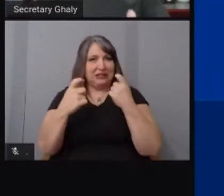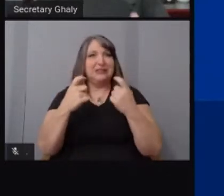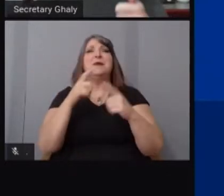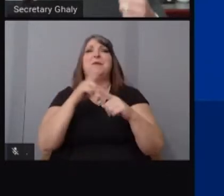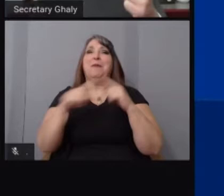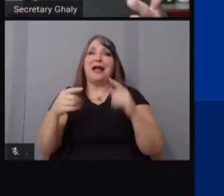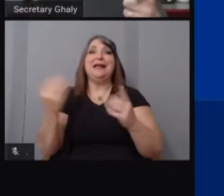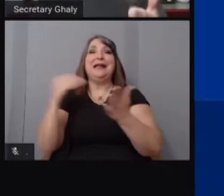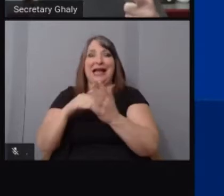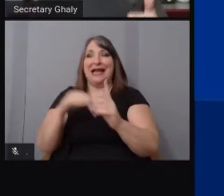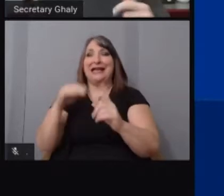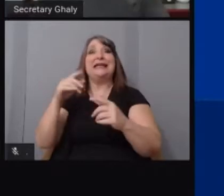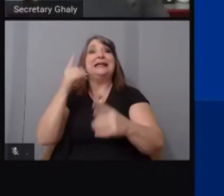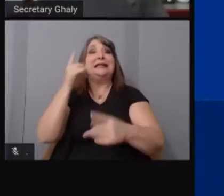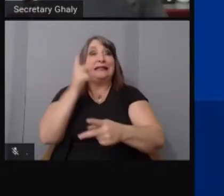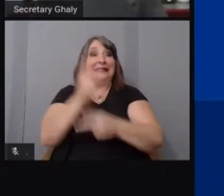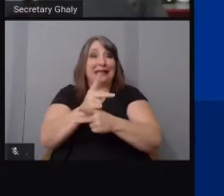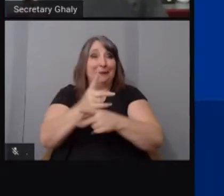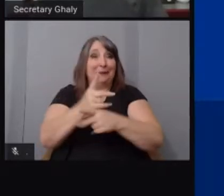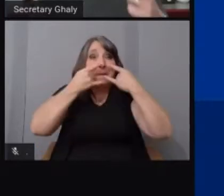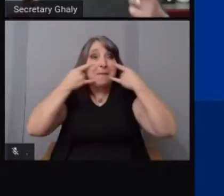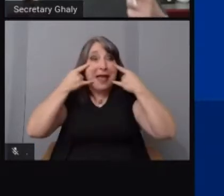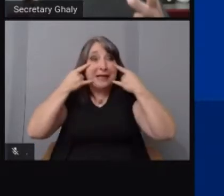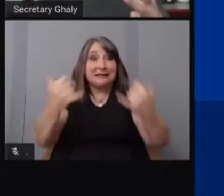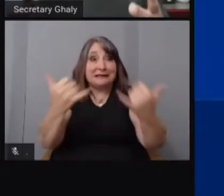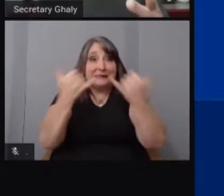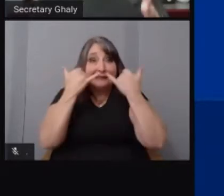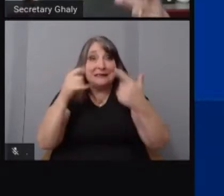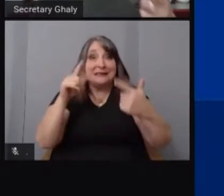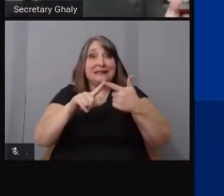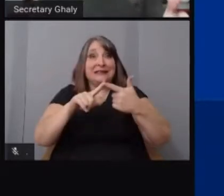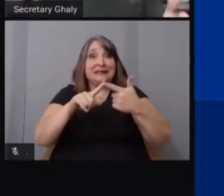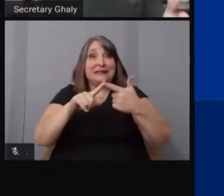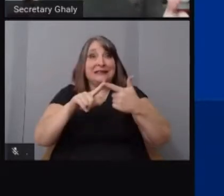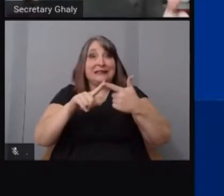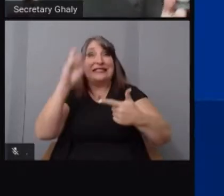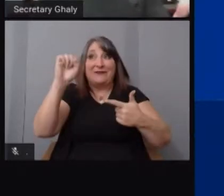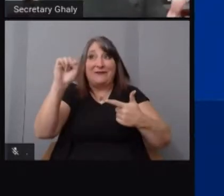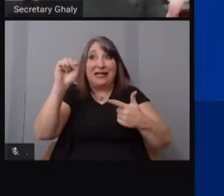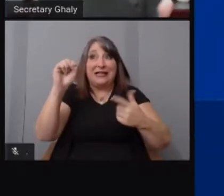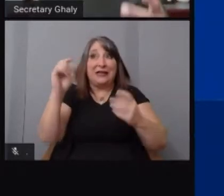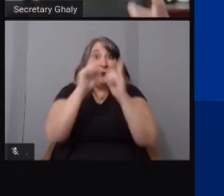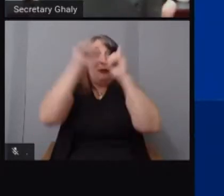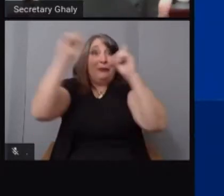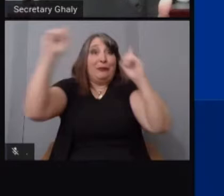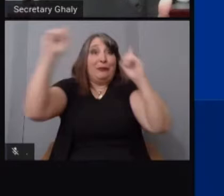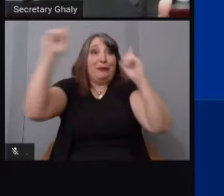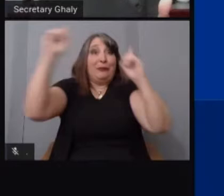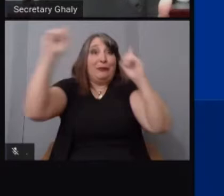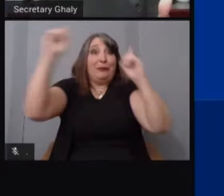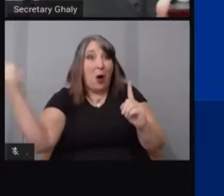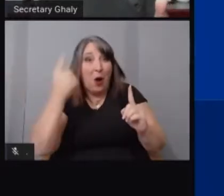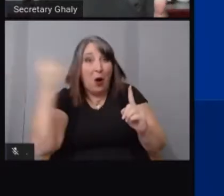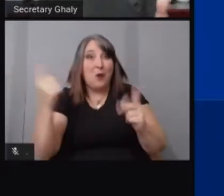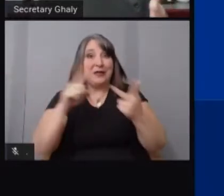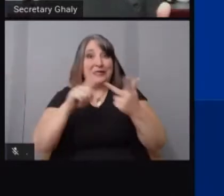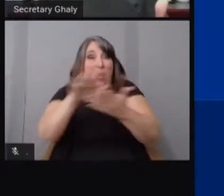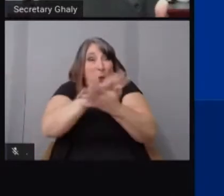mask on, maintain that 6 feet of distance, wash your hands 20 seconds with warm water and soap, important